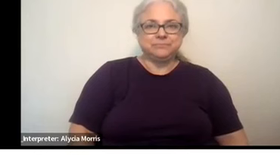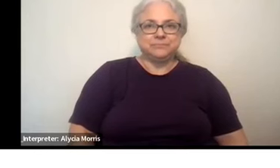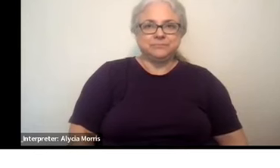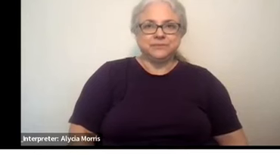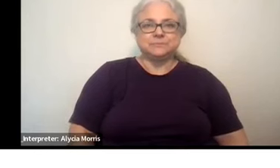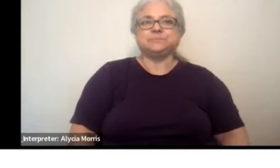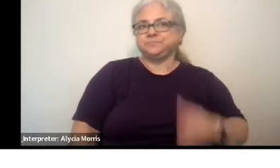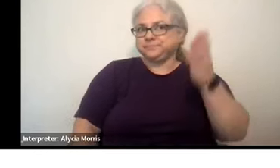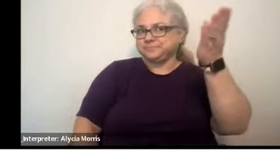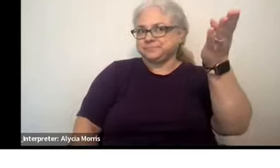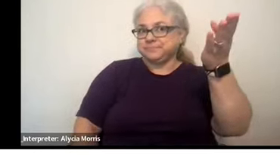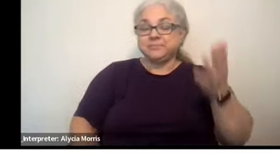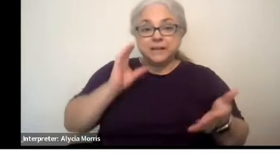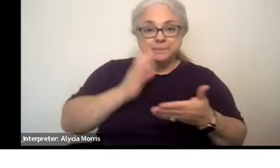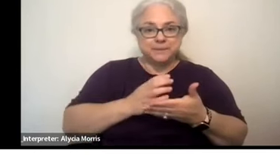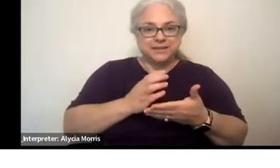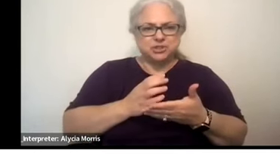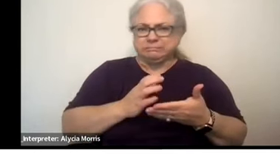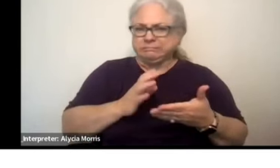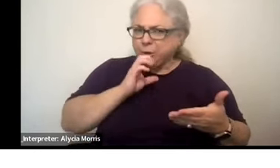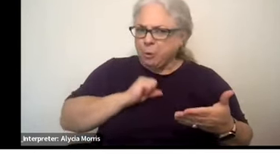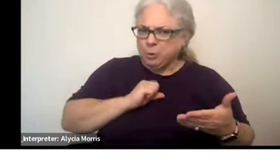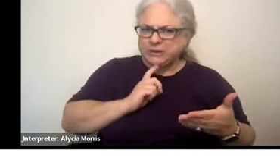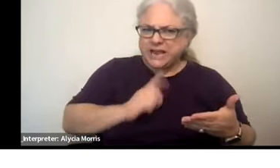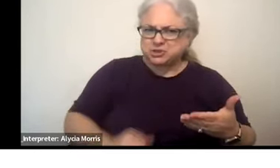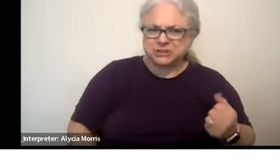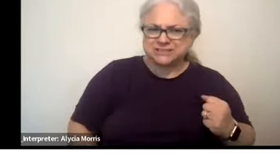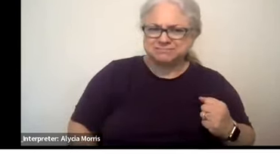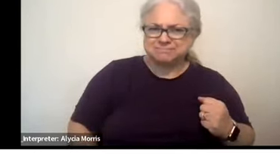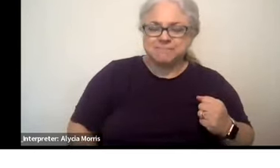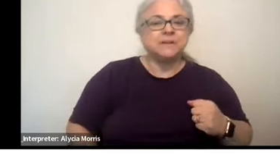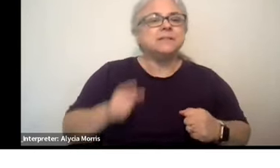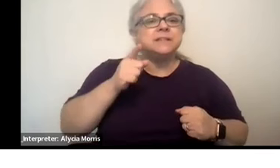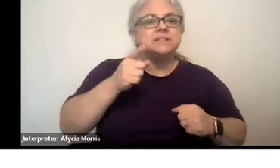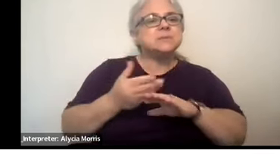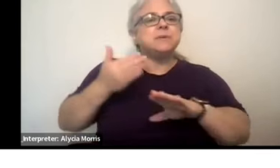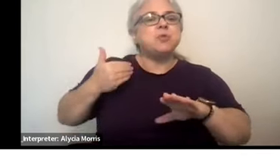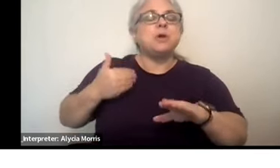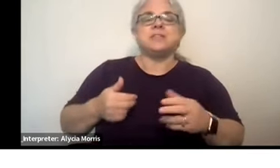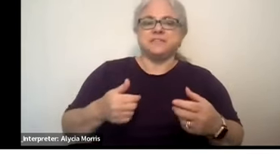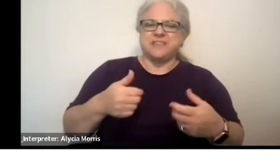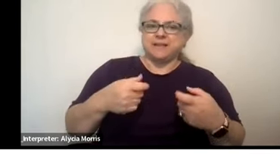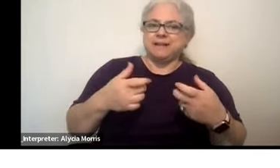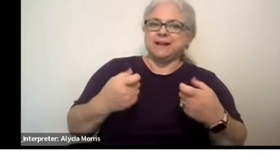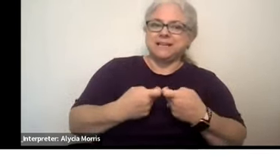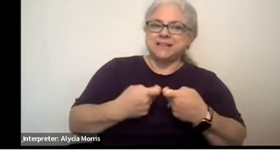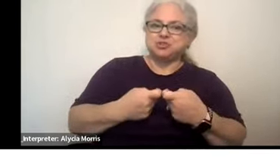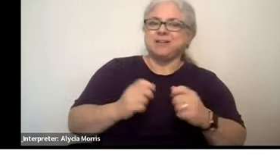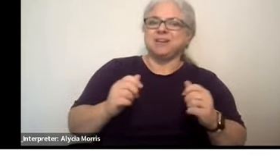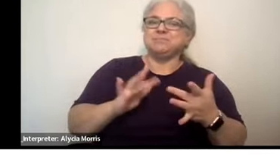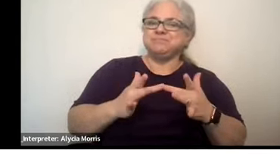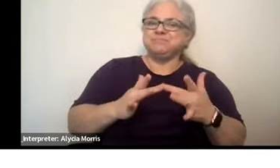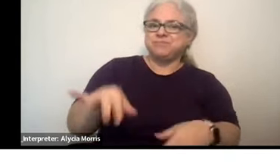This is a picture that's actually quite old. This is before we had our voting that is online. But I like this